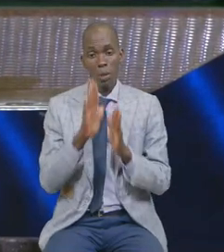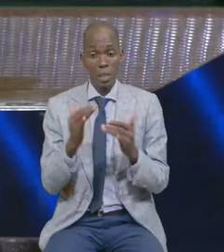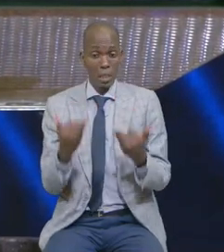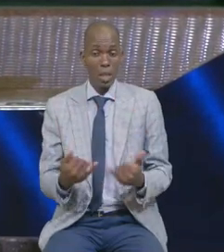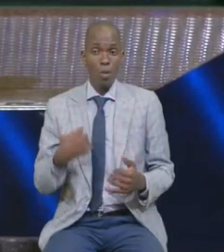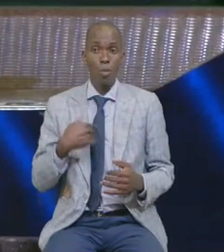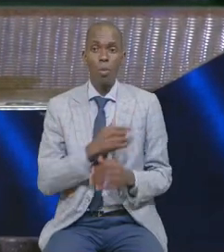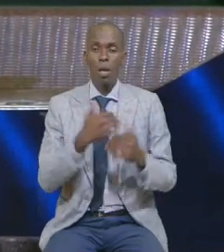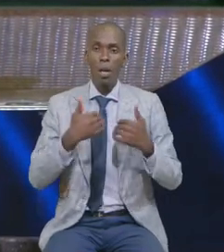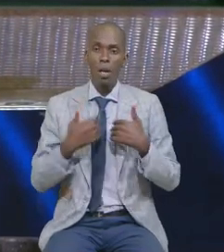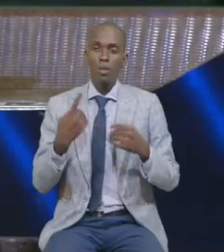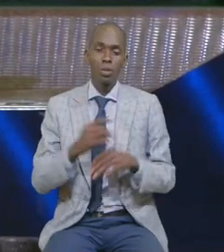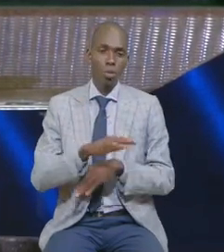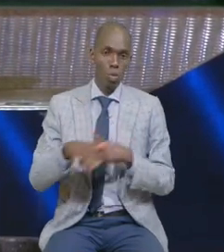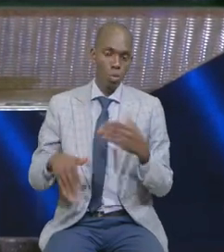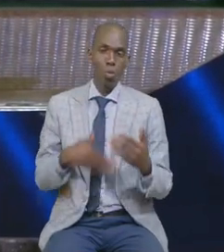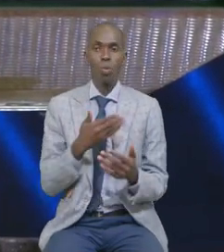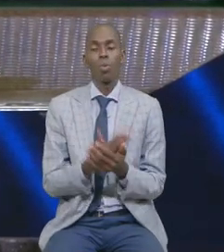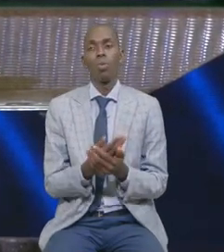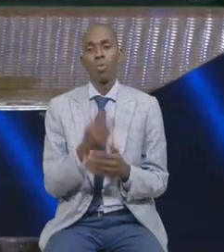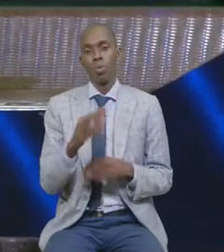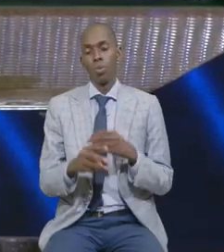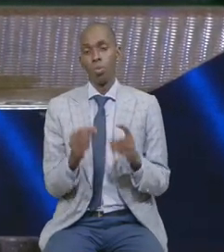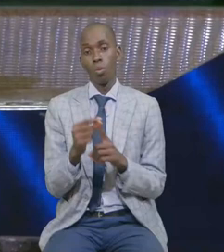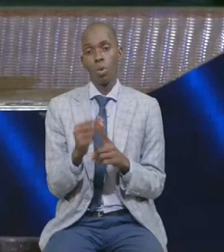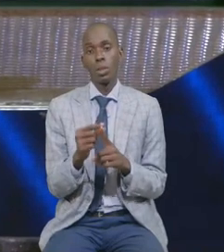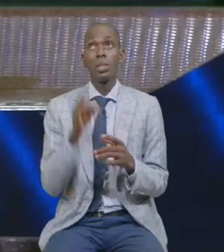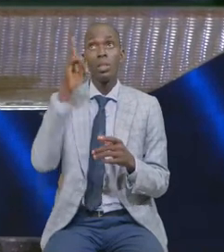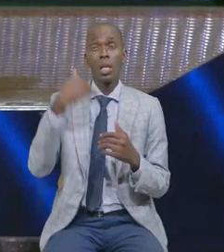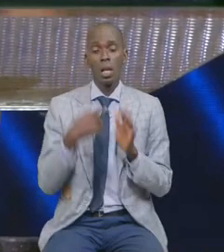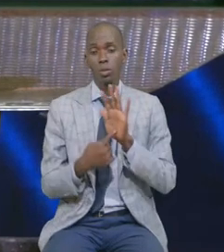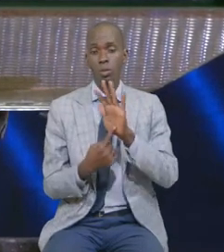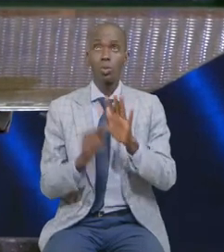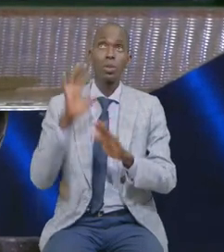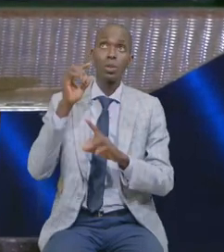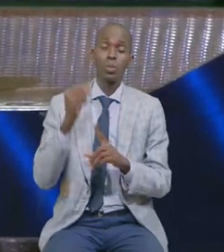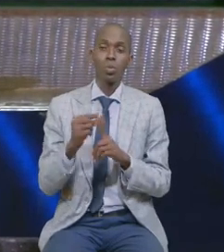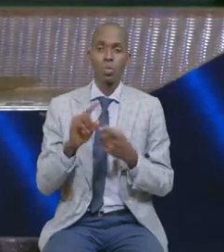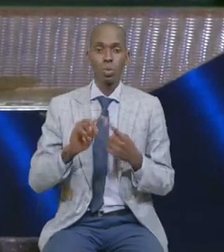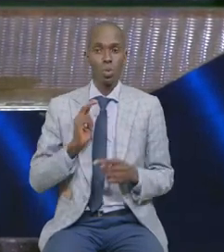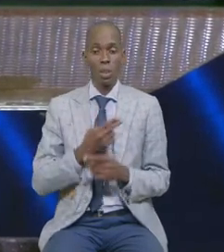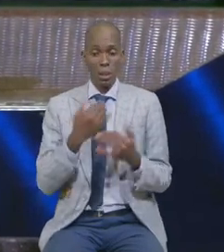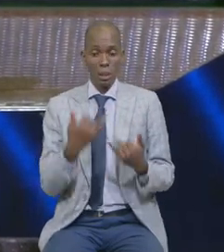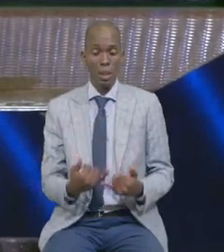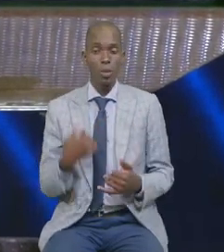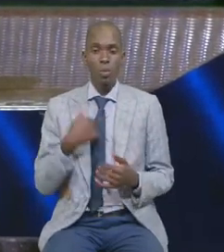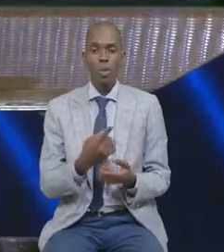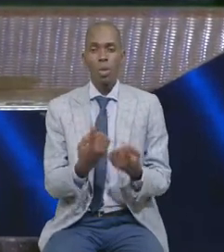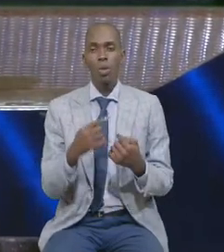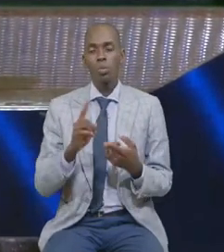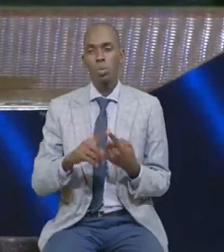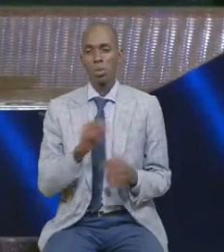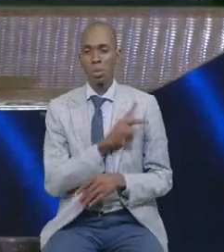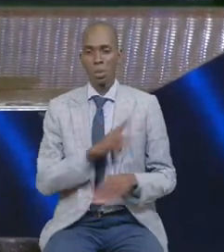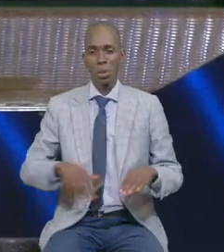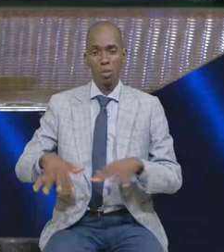He has revealed his mind to us. And now that we're come into the kingdom, and the test will